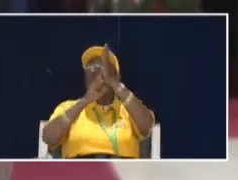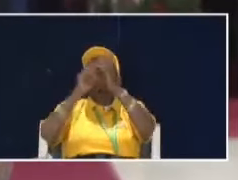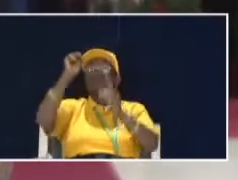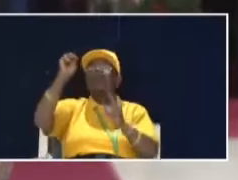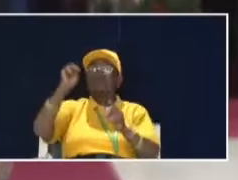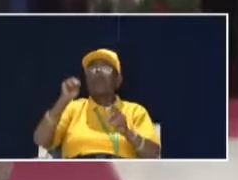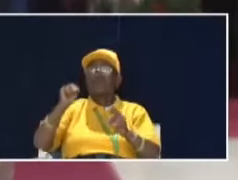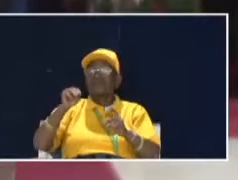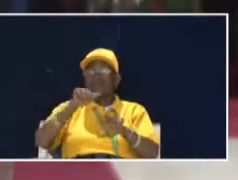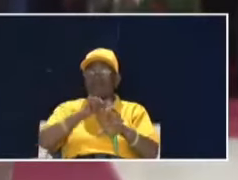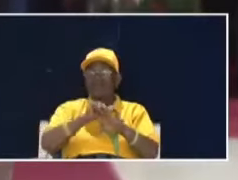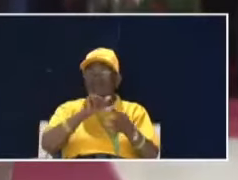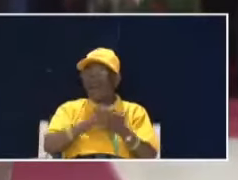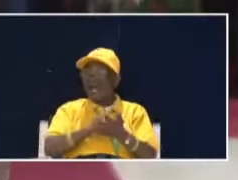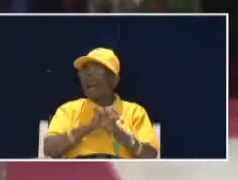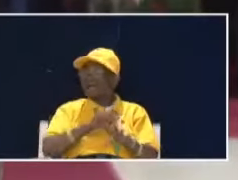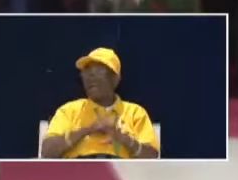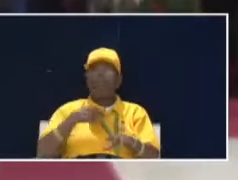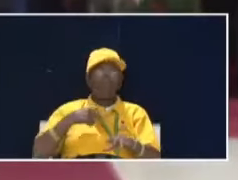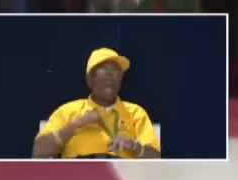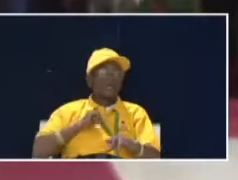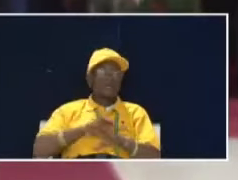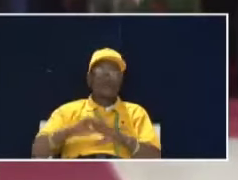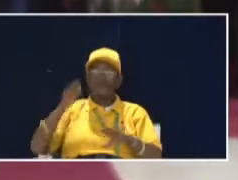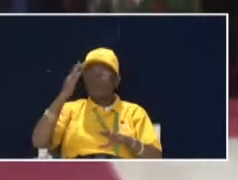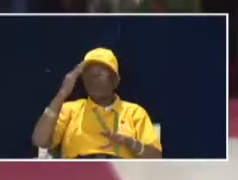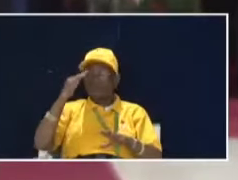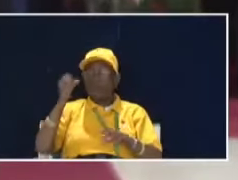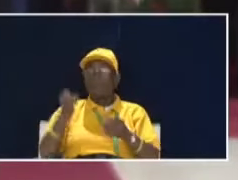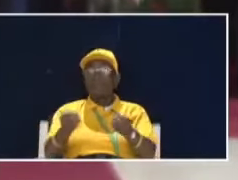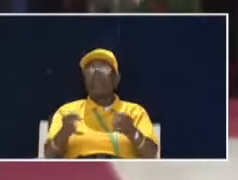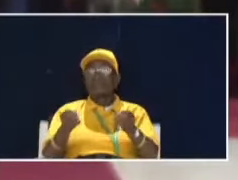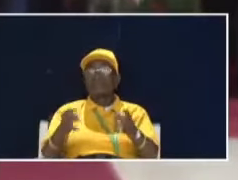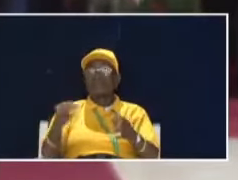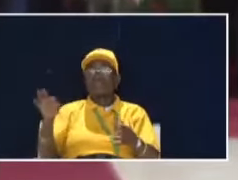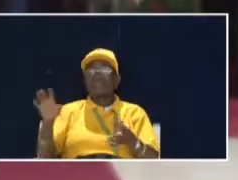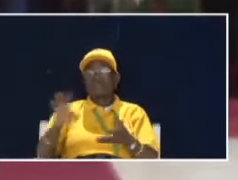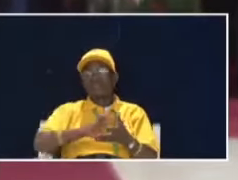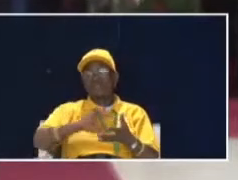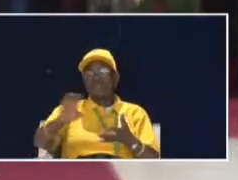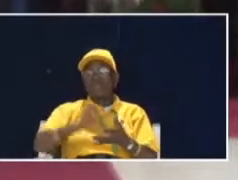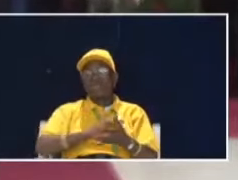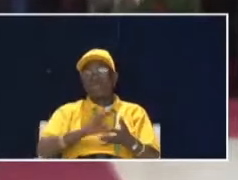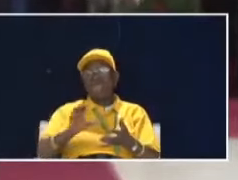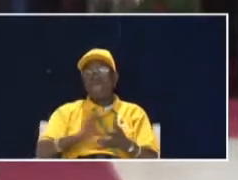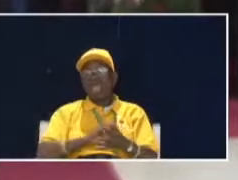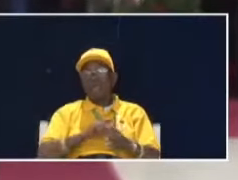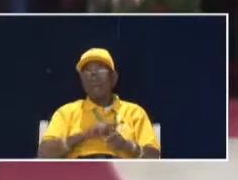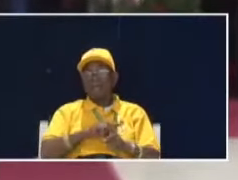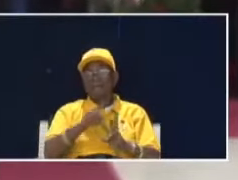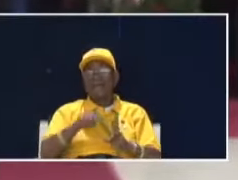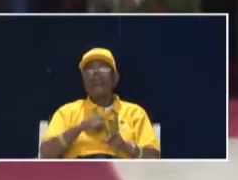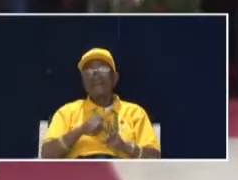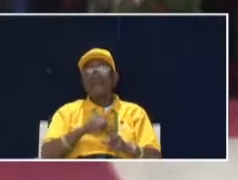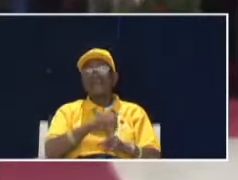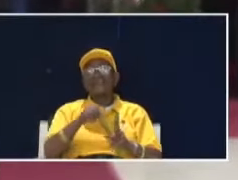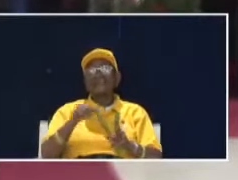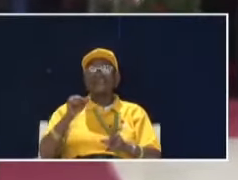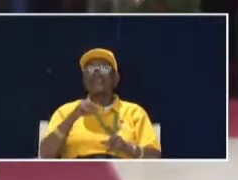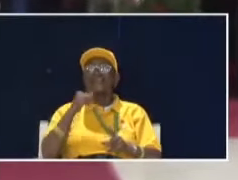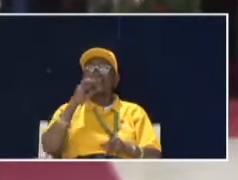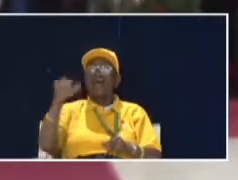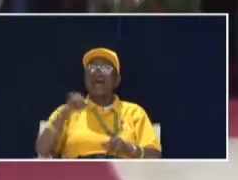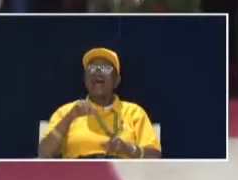the choruses, so whenever they are singing the choruses, I kept on making a joyful noise.